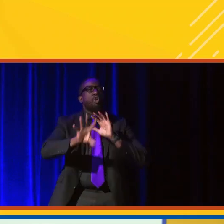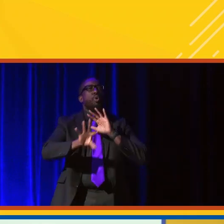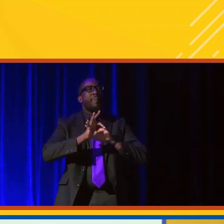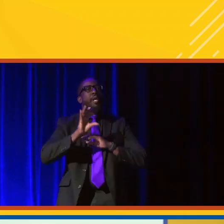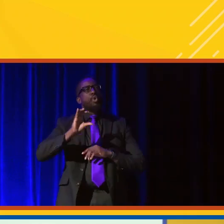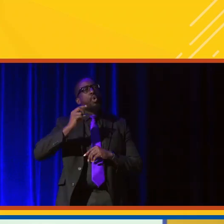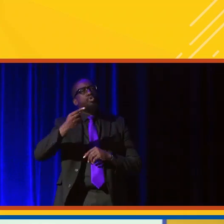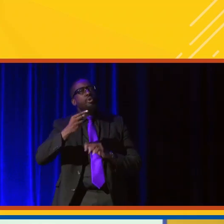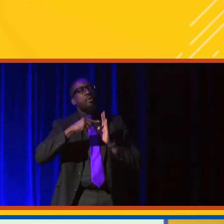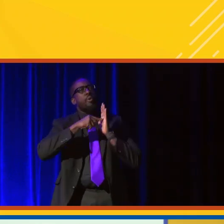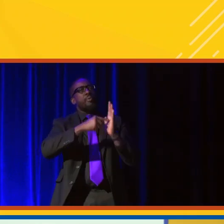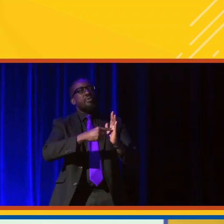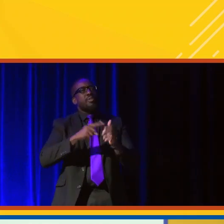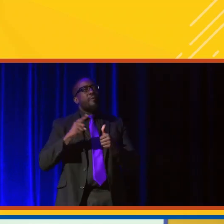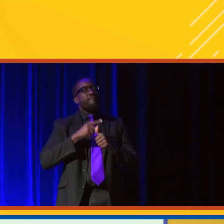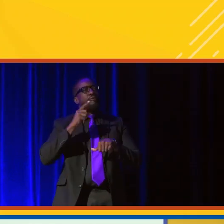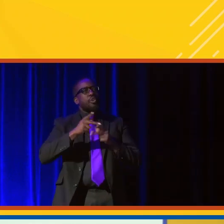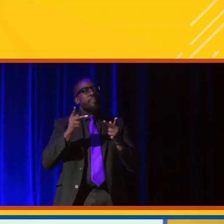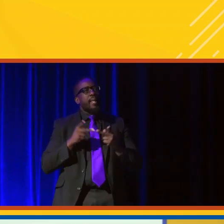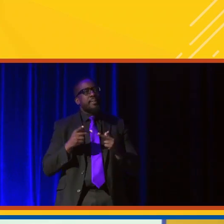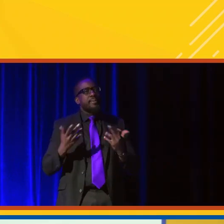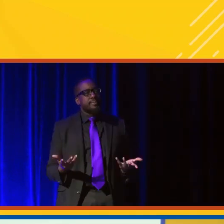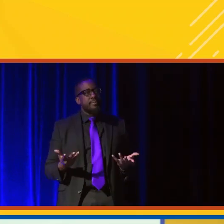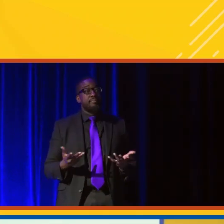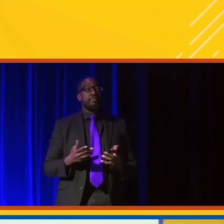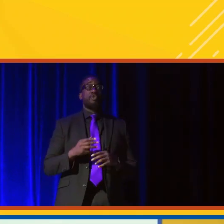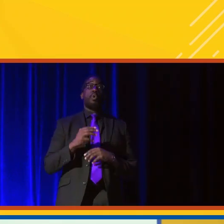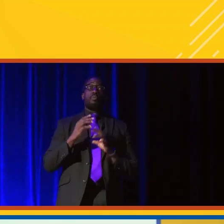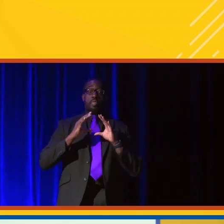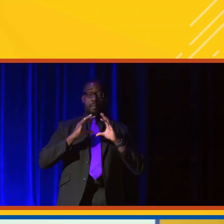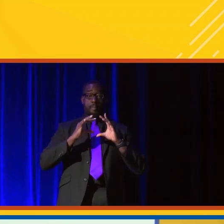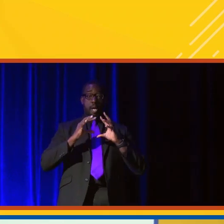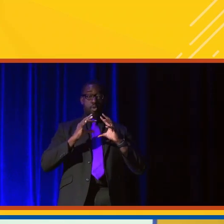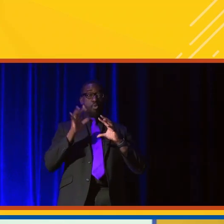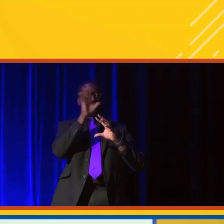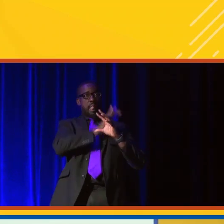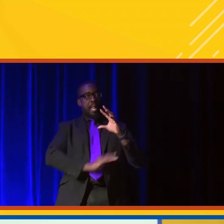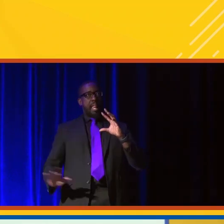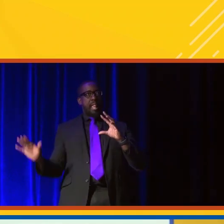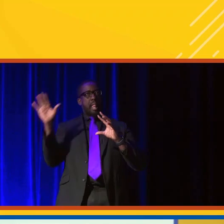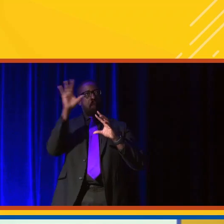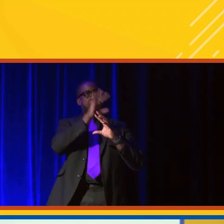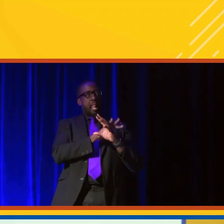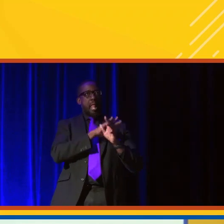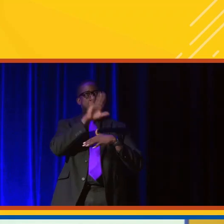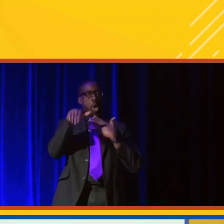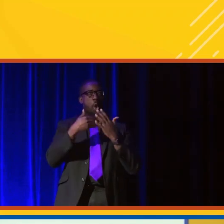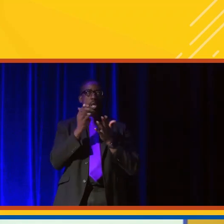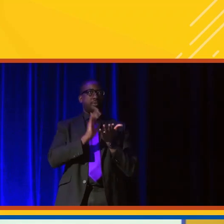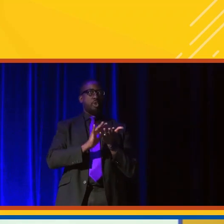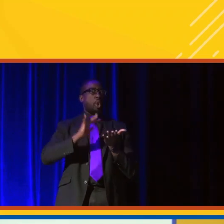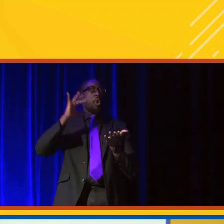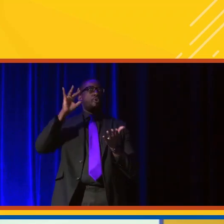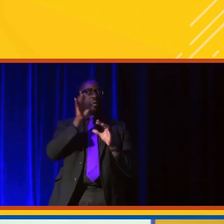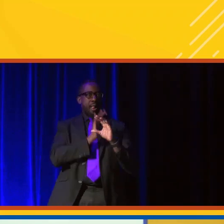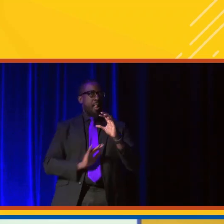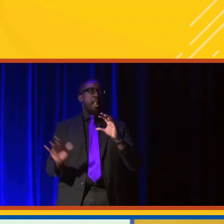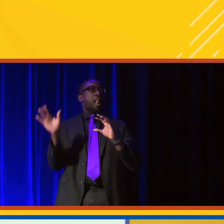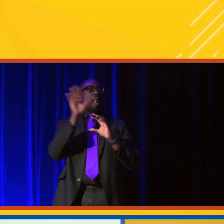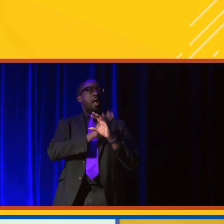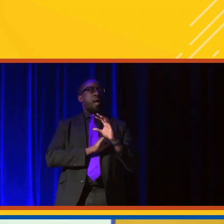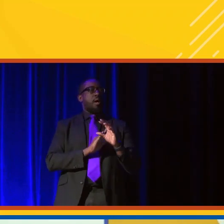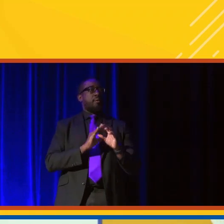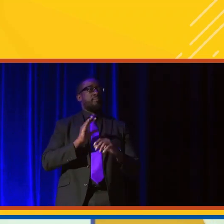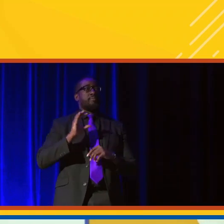representation in the first place. So here is a molecule with its orbitals in all of its glory, all of the information. Here is a